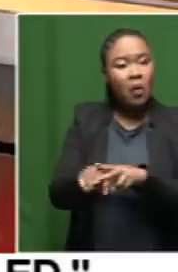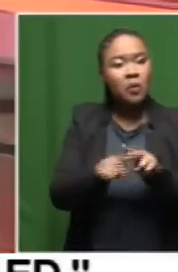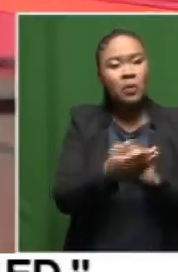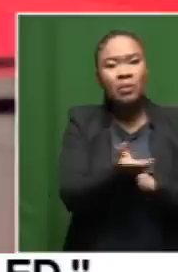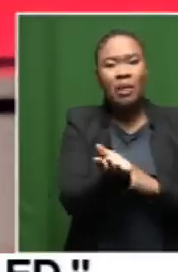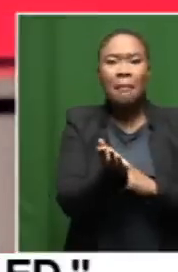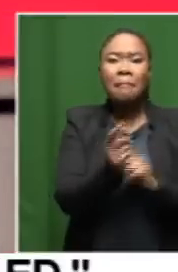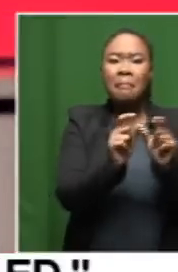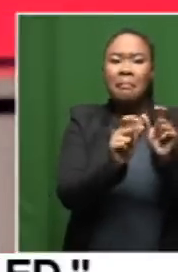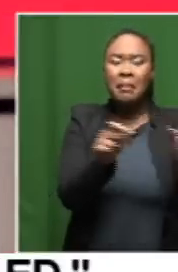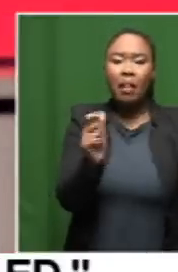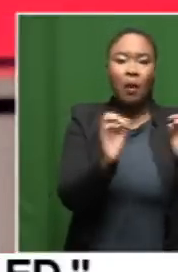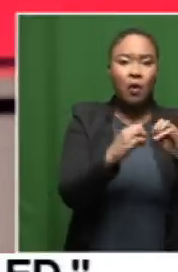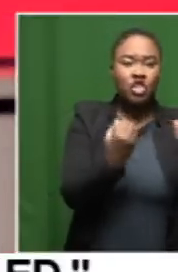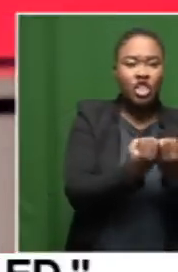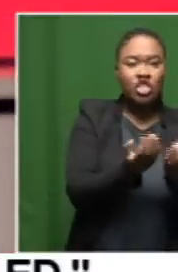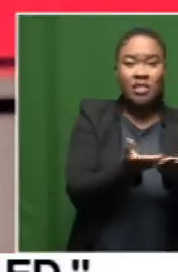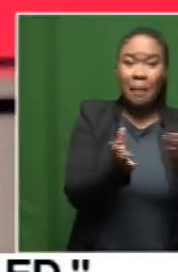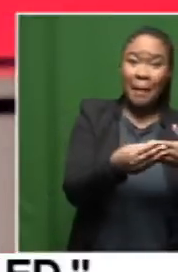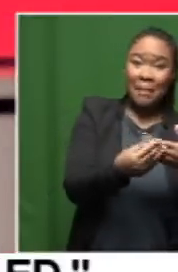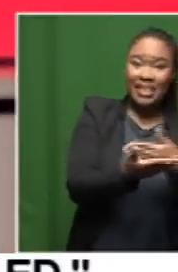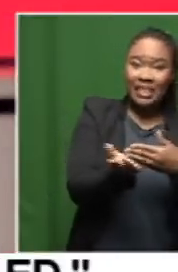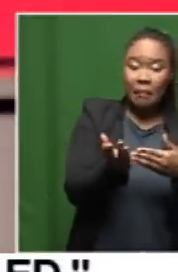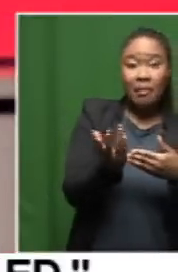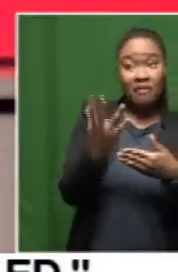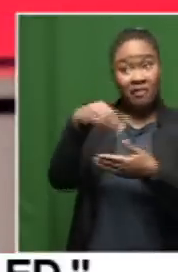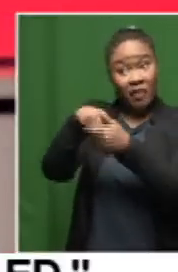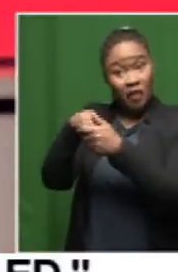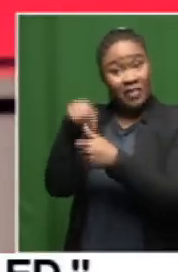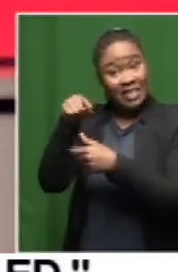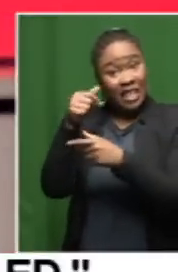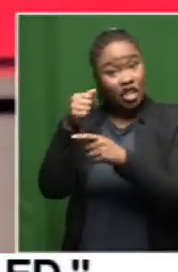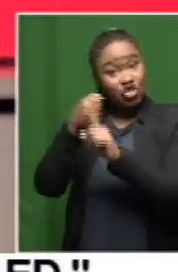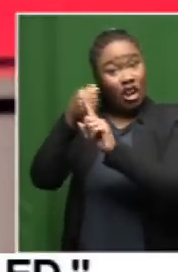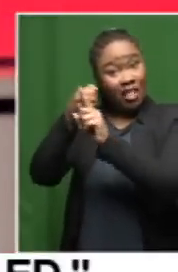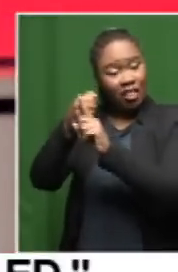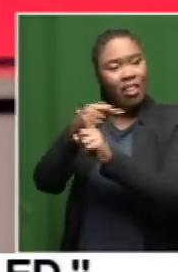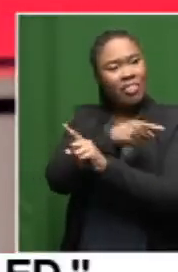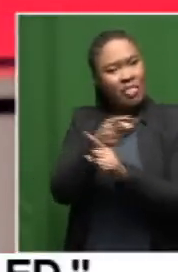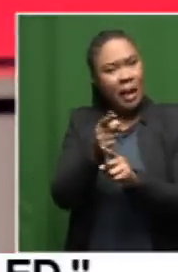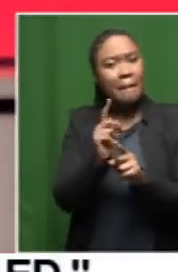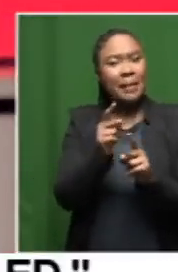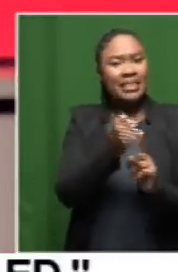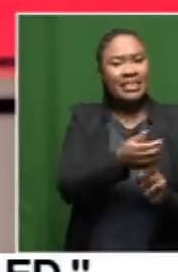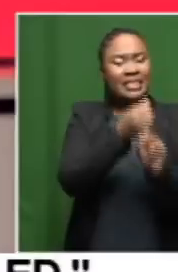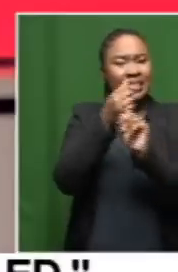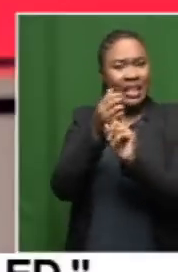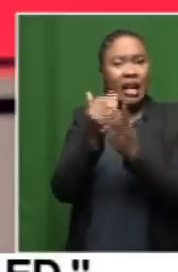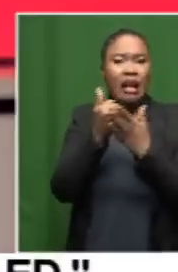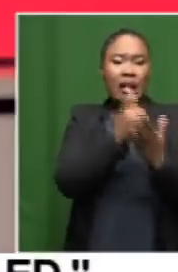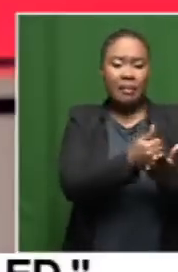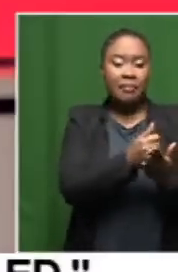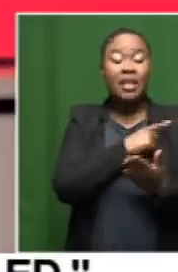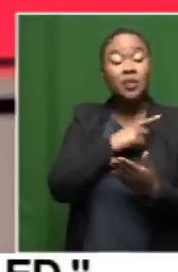contributed in that liberation struggle and also broaden that space. Hence our theme, talk to building a powerful